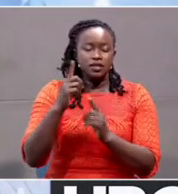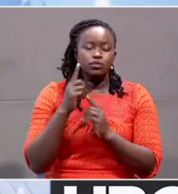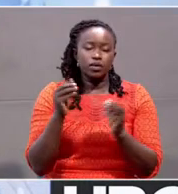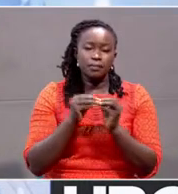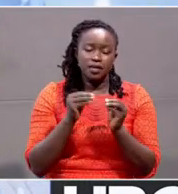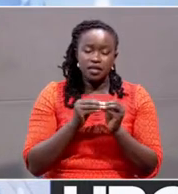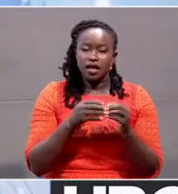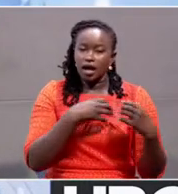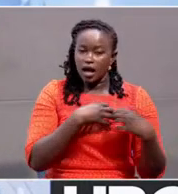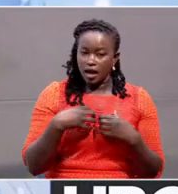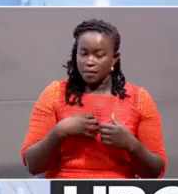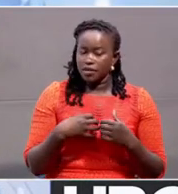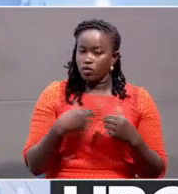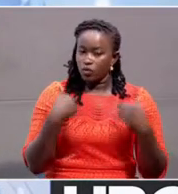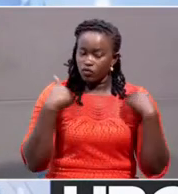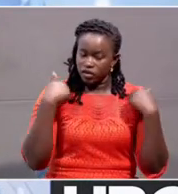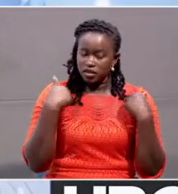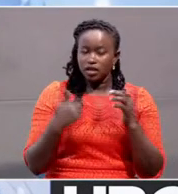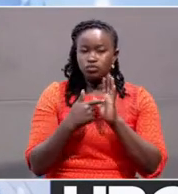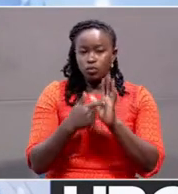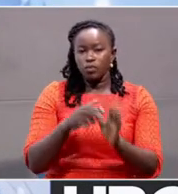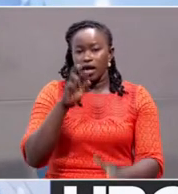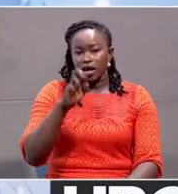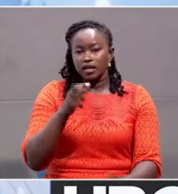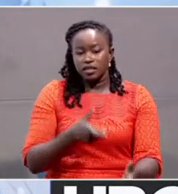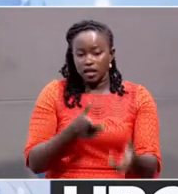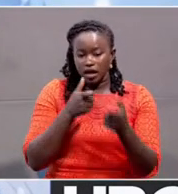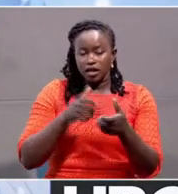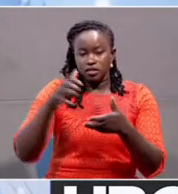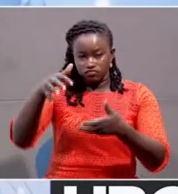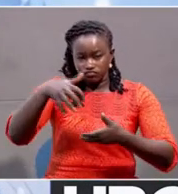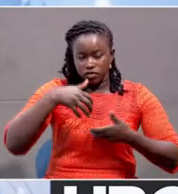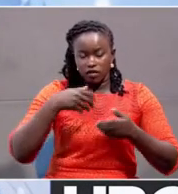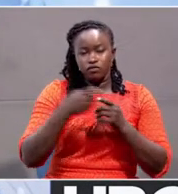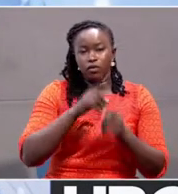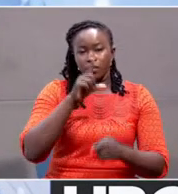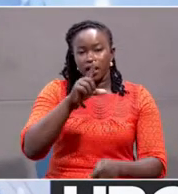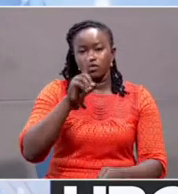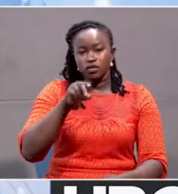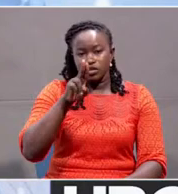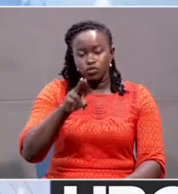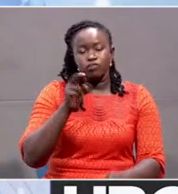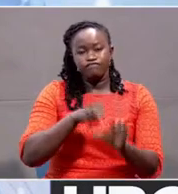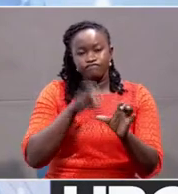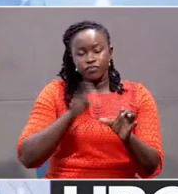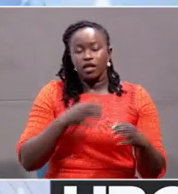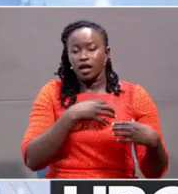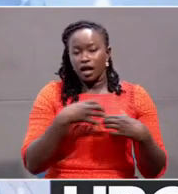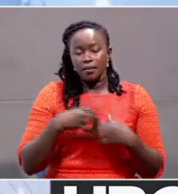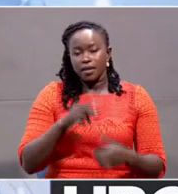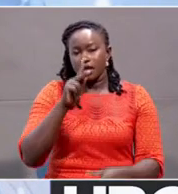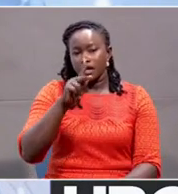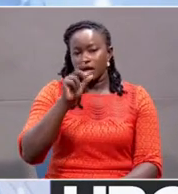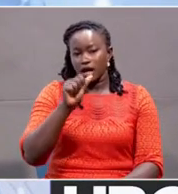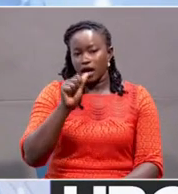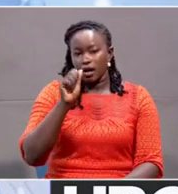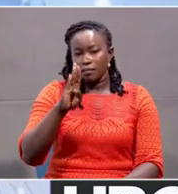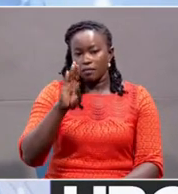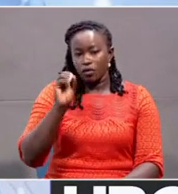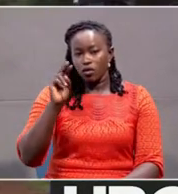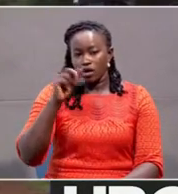where UPDF officers displayed 8 guns recovered from LDU that deserted the forces in Kabong district